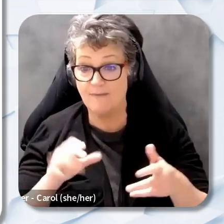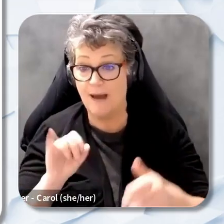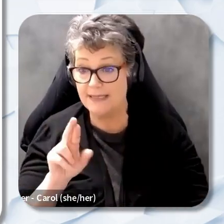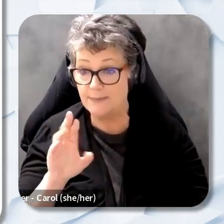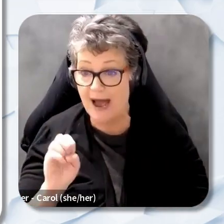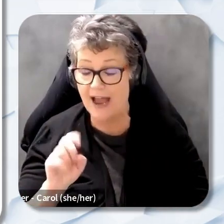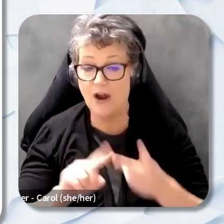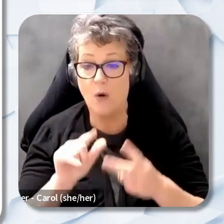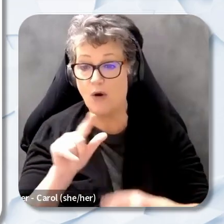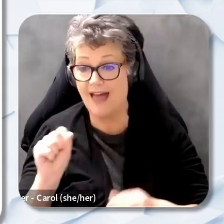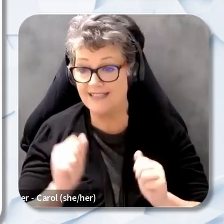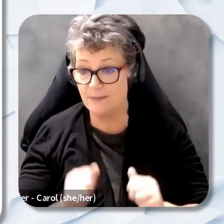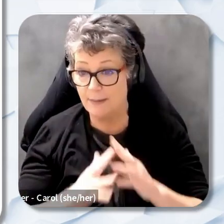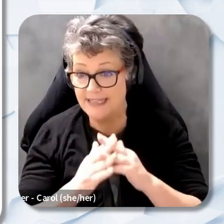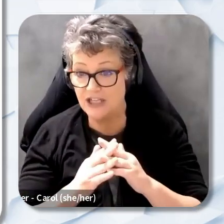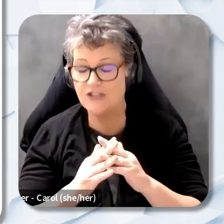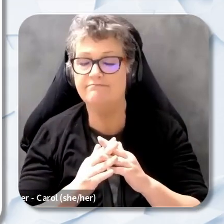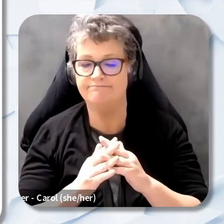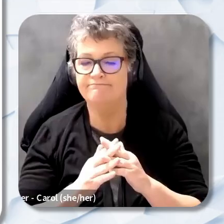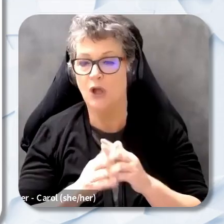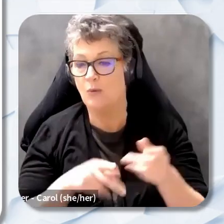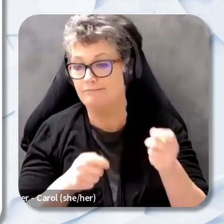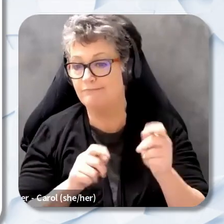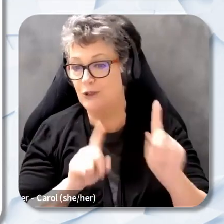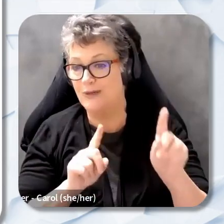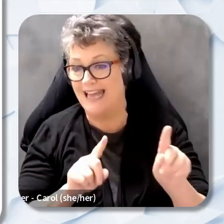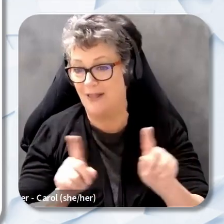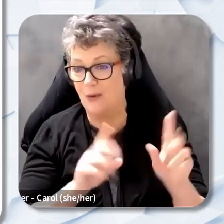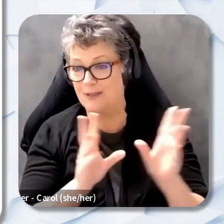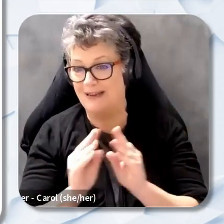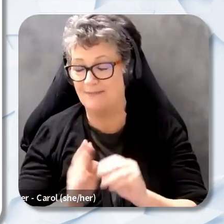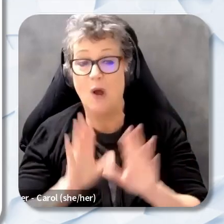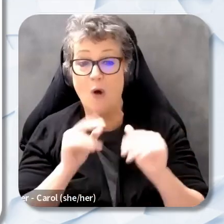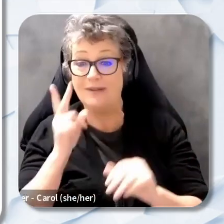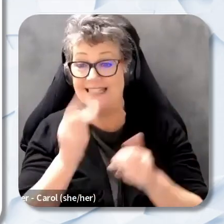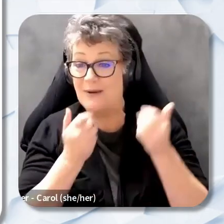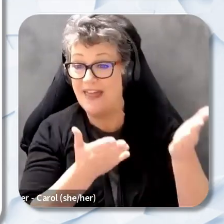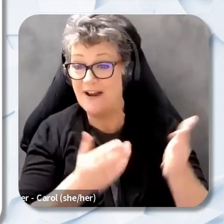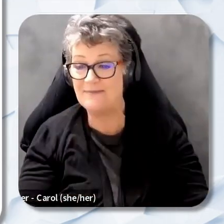or class implementation, we encourage you to attend those. Hope to see you there.